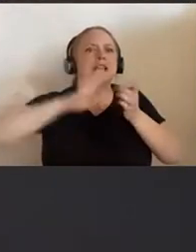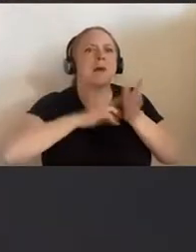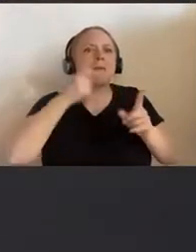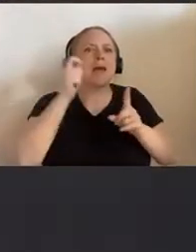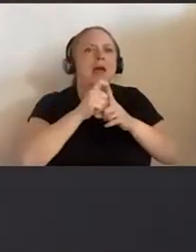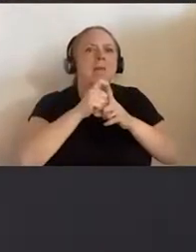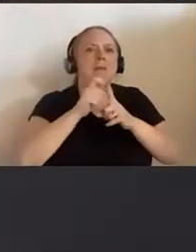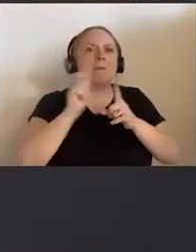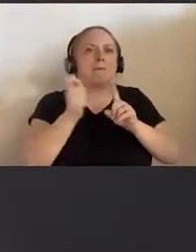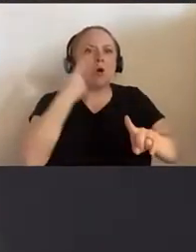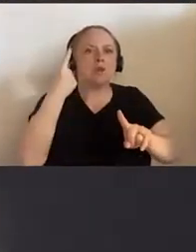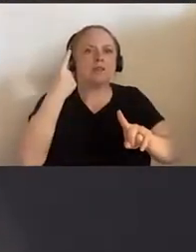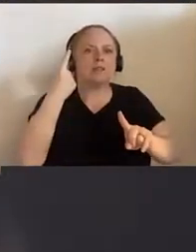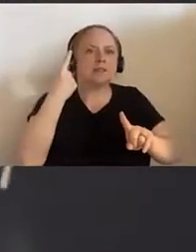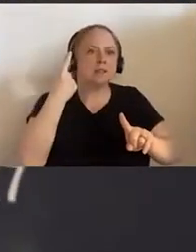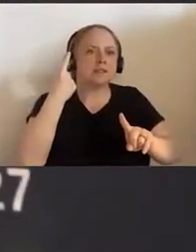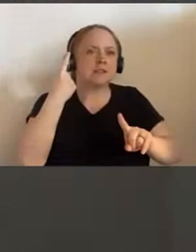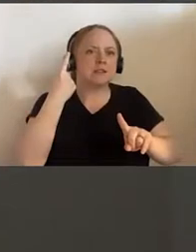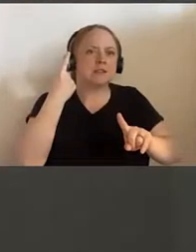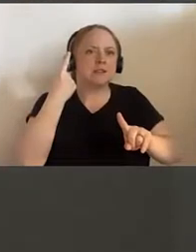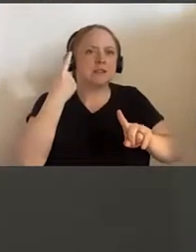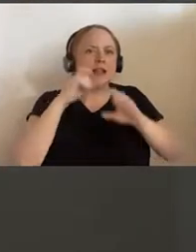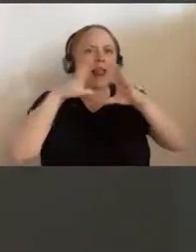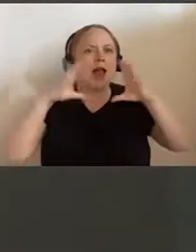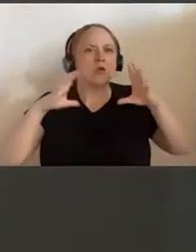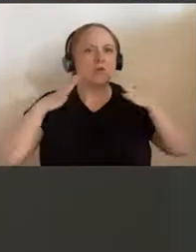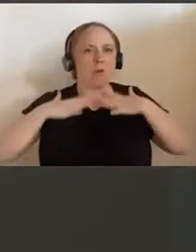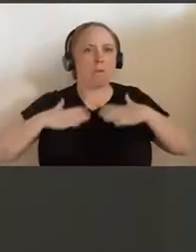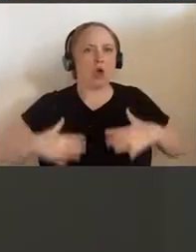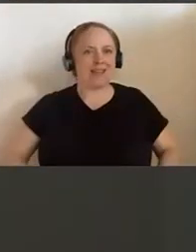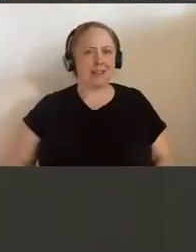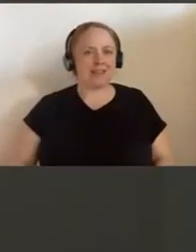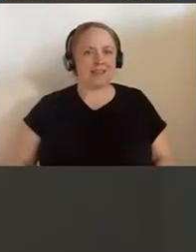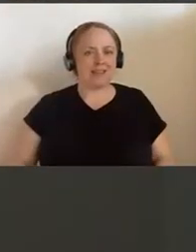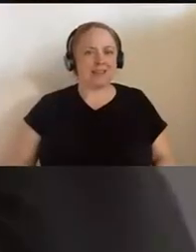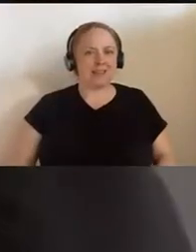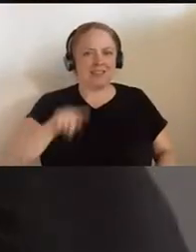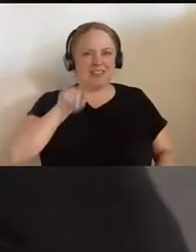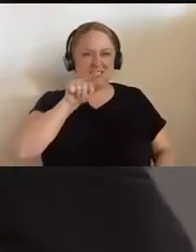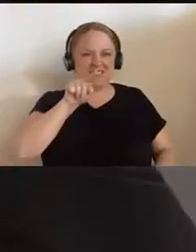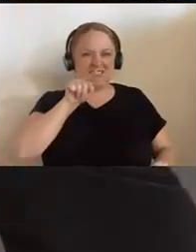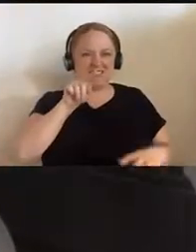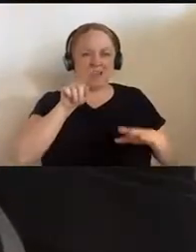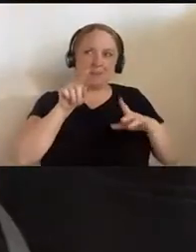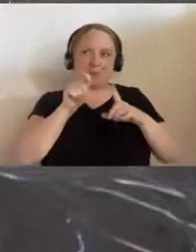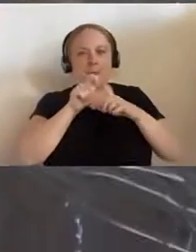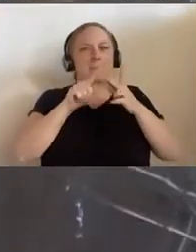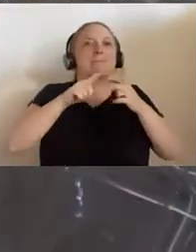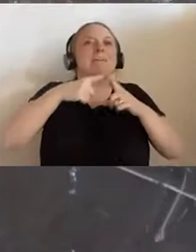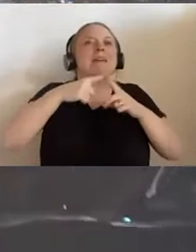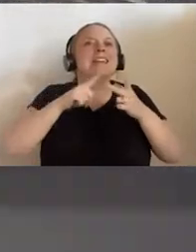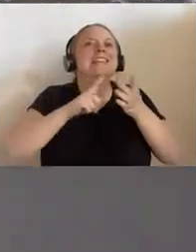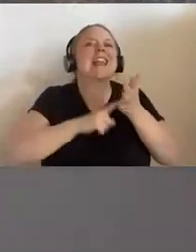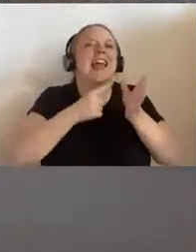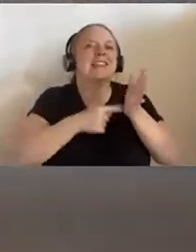body. So this kind of looks like a very pixelated version of yourself, which you're able